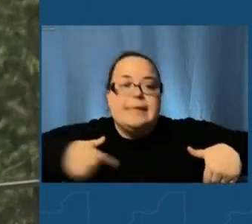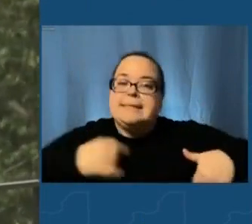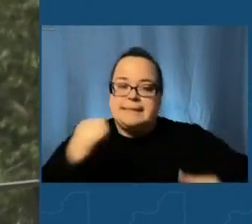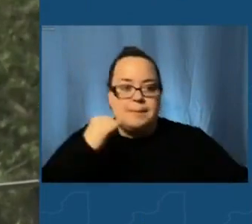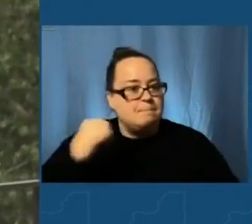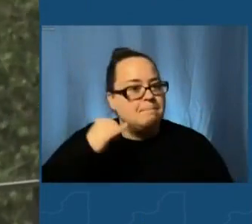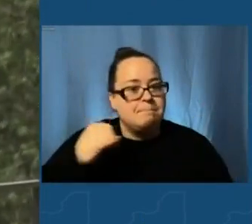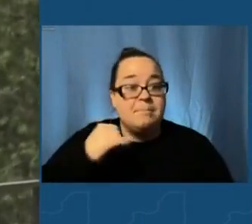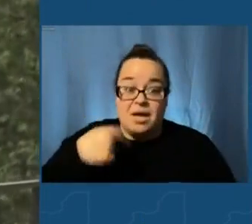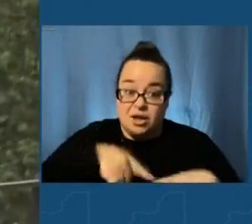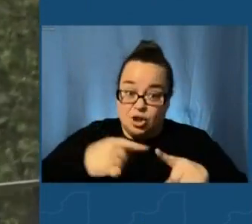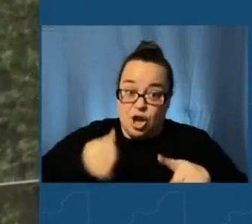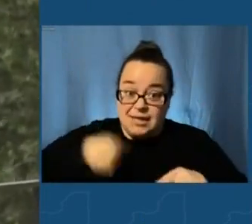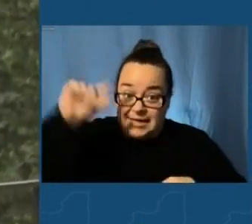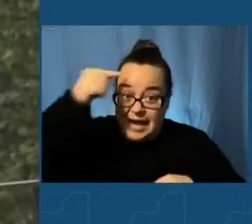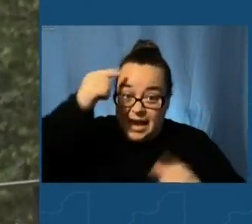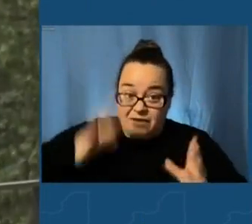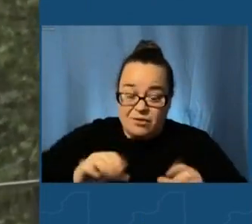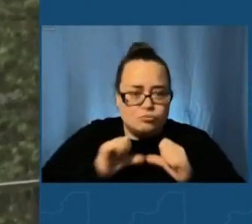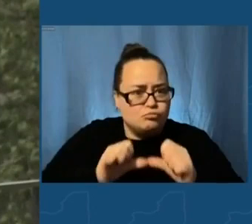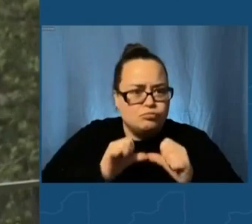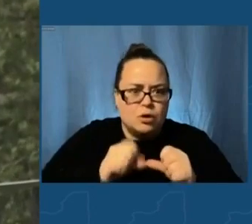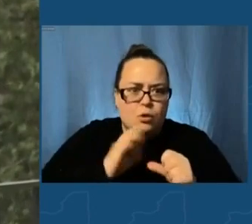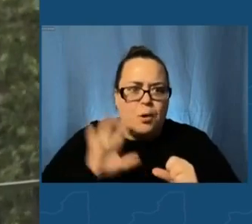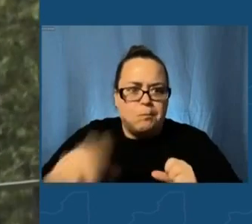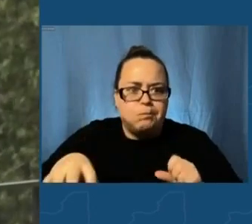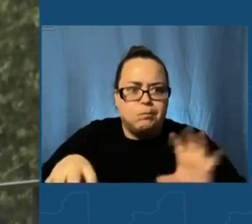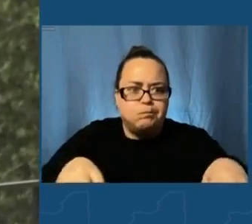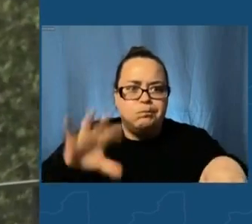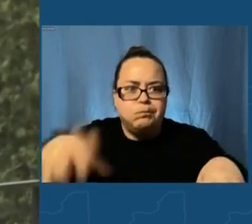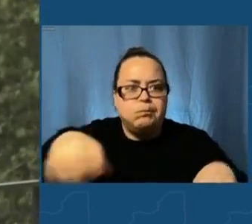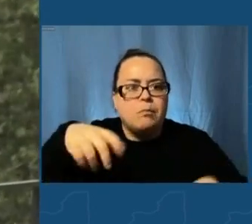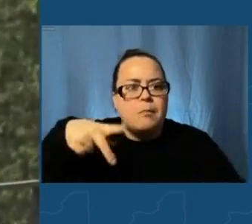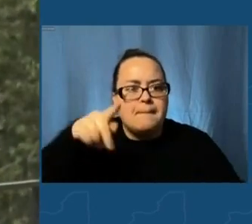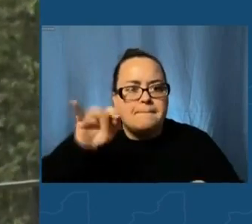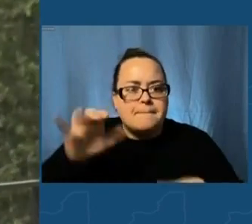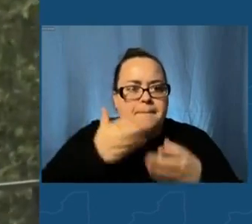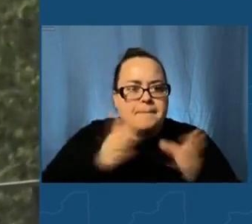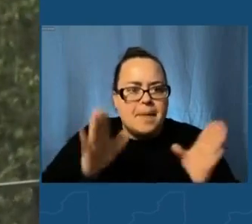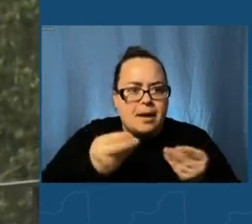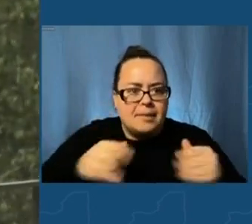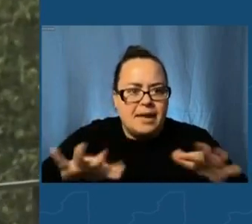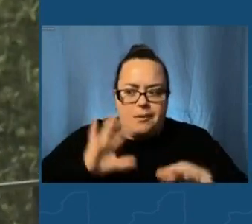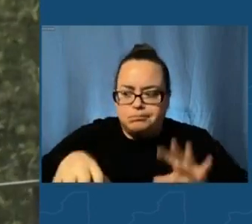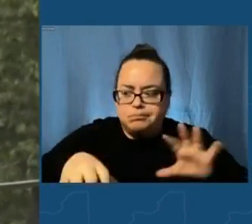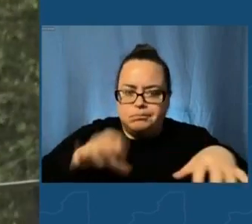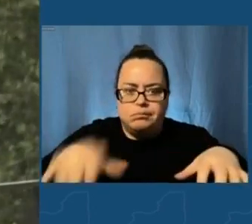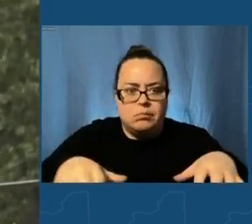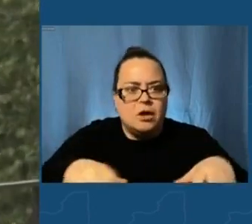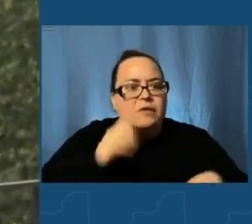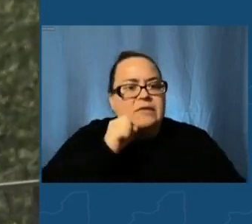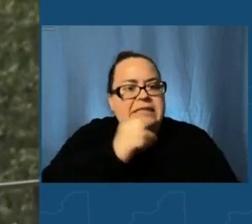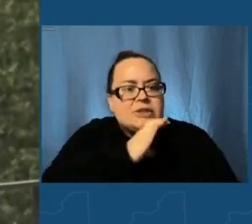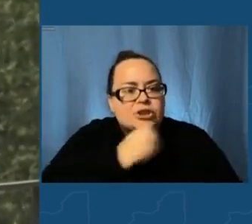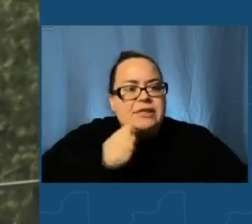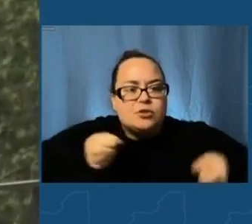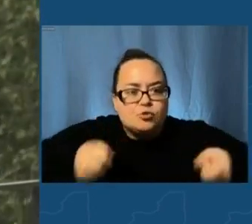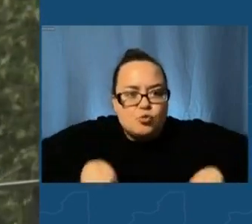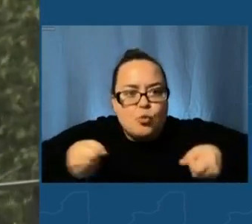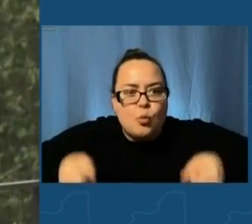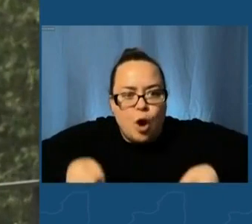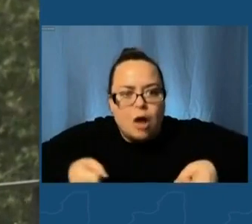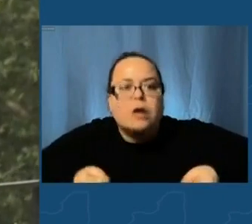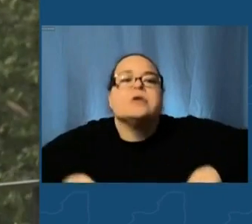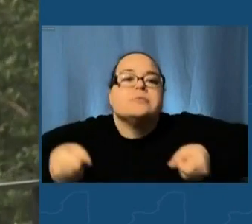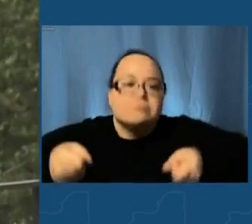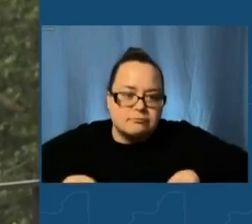create public spaces. People can stroll here. Senior citizens with their walkers have a place to get some fresh air. Moms and dads